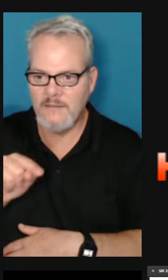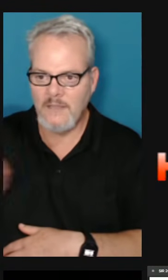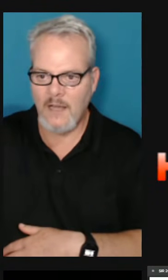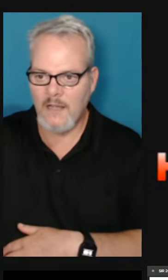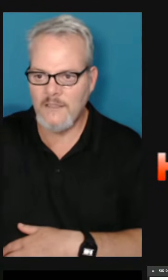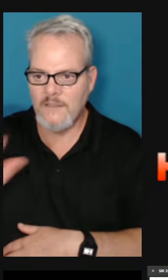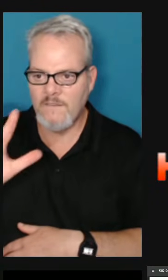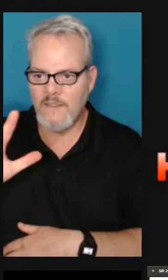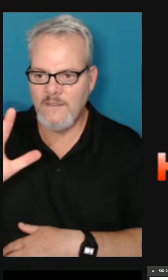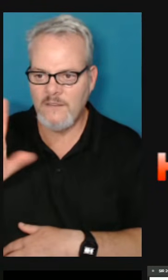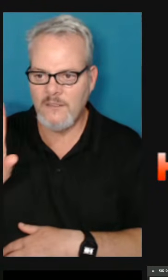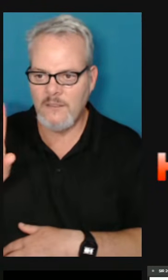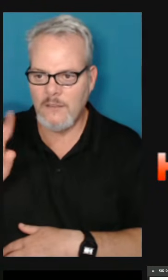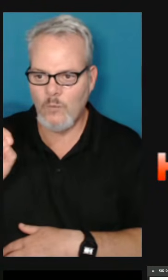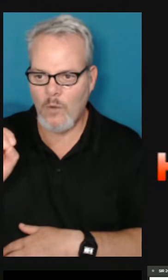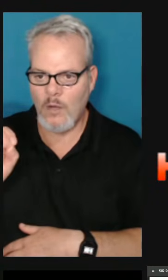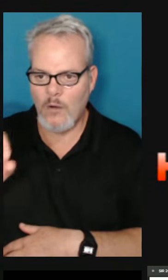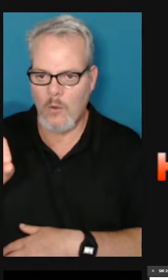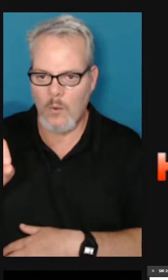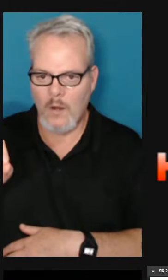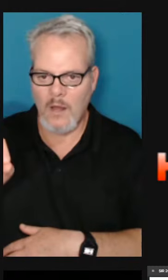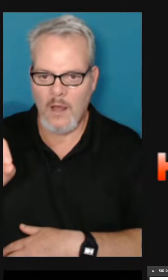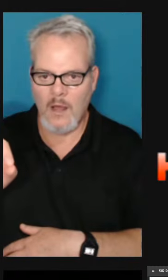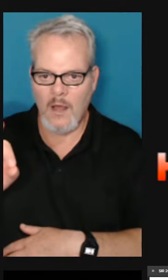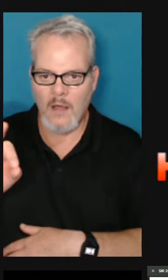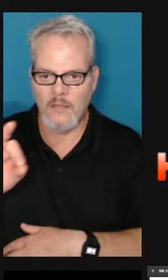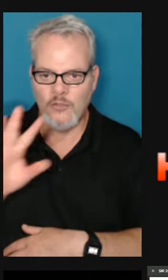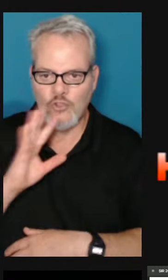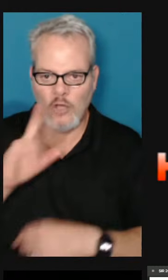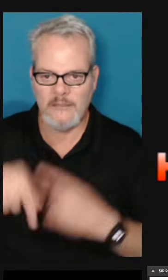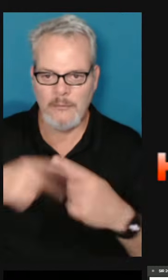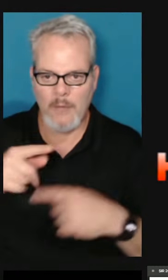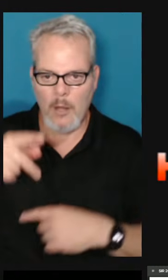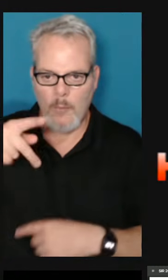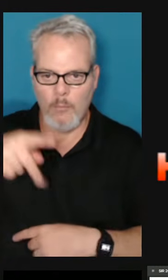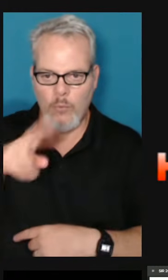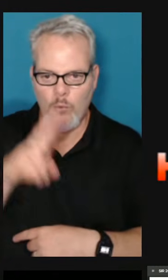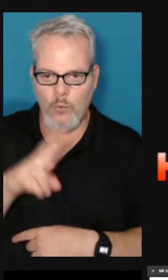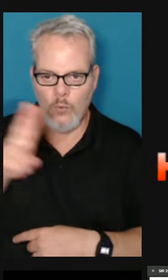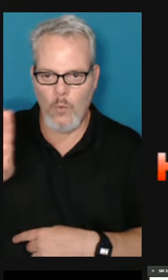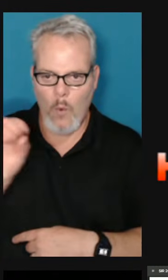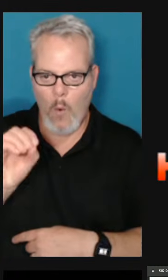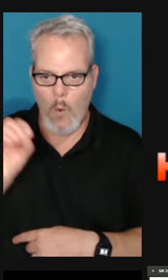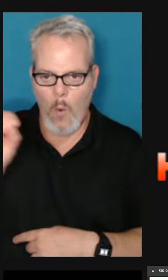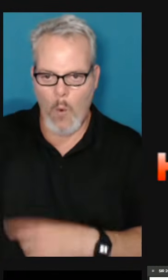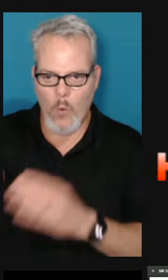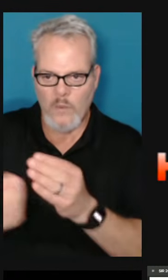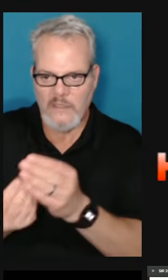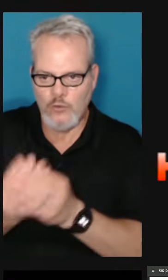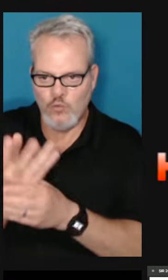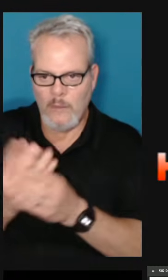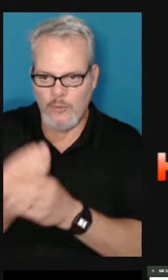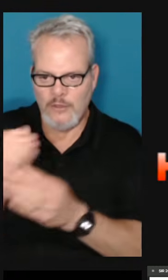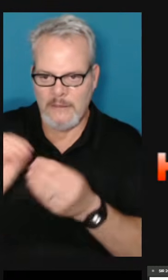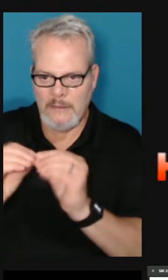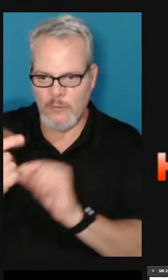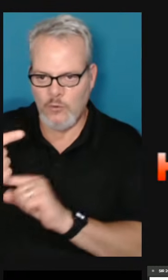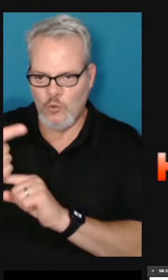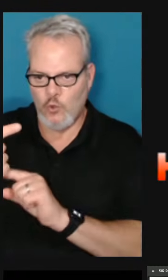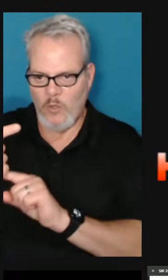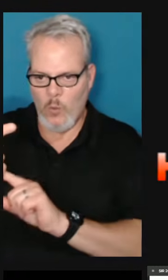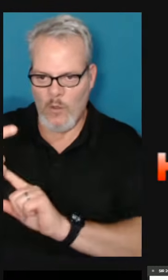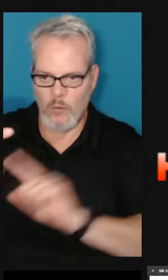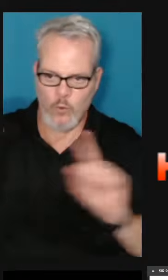-5109, which is on Puʻuʻōʻō eruption episodes 21 through 48 right there. Right, so that's what we're looking